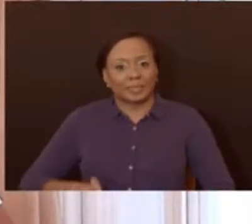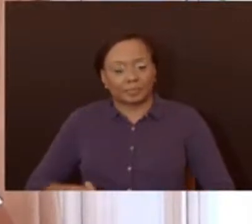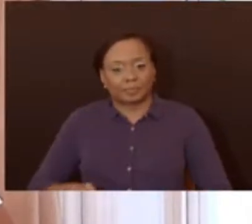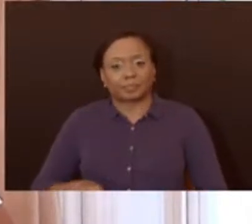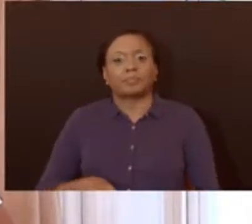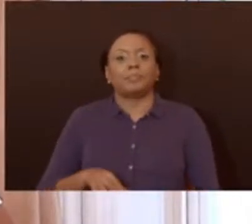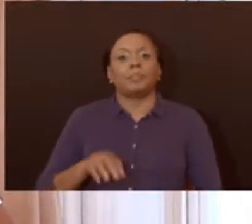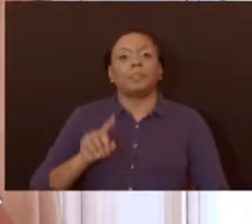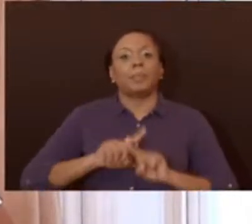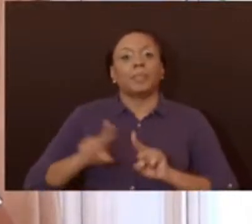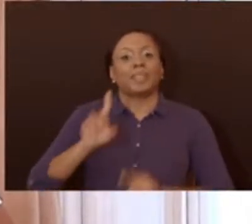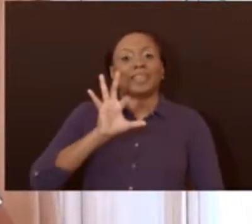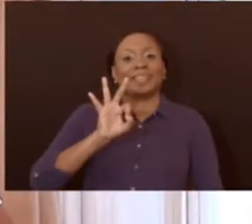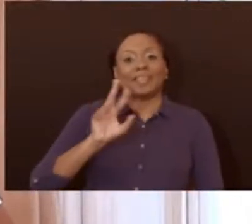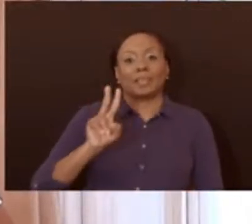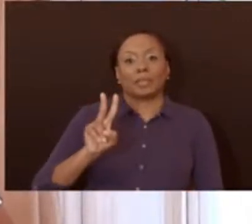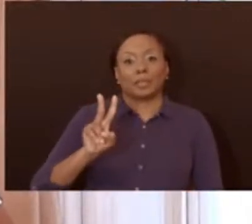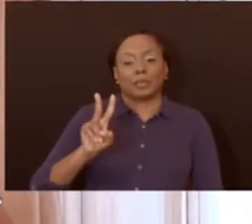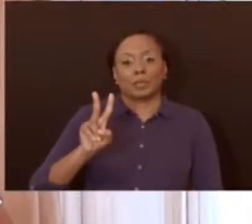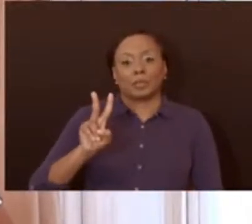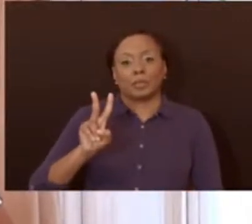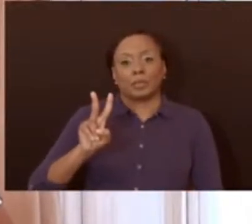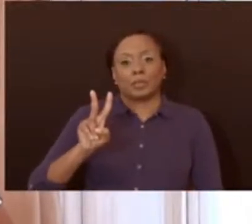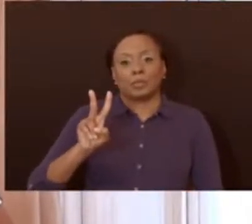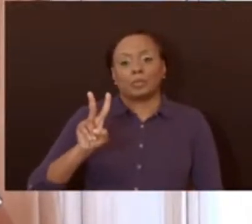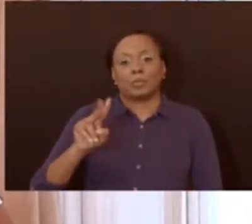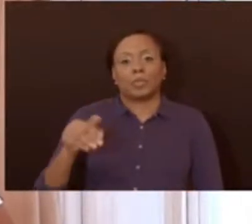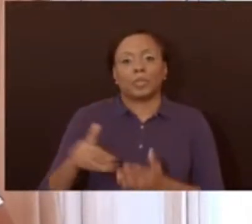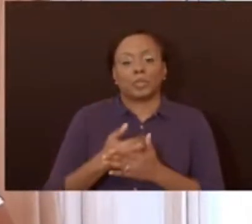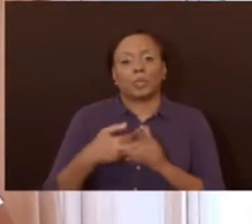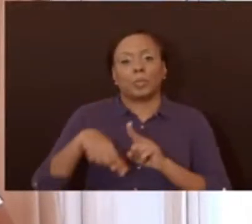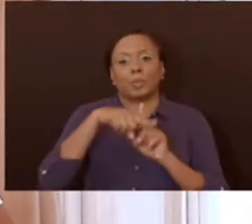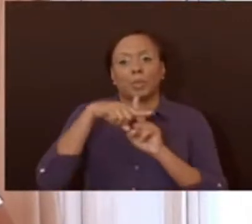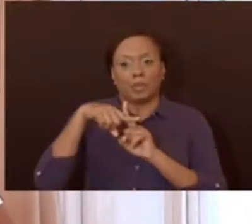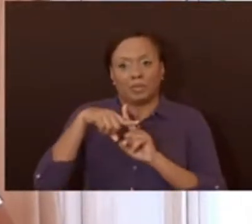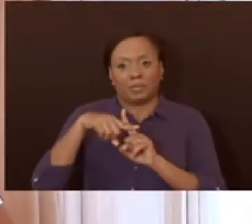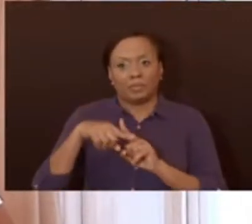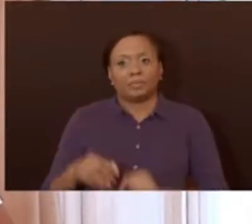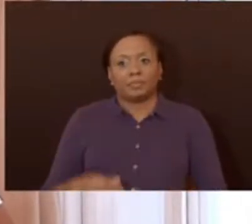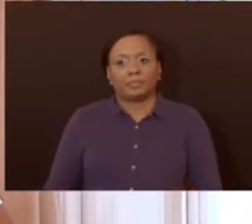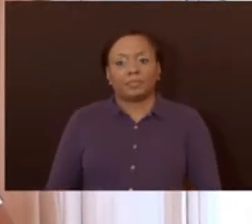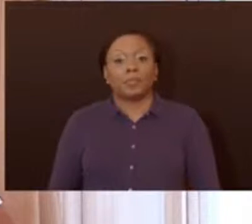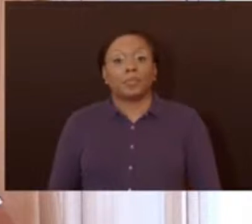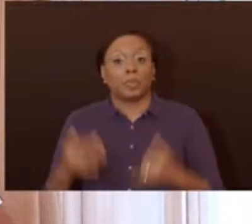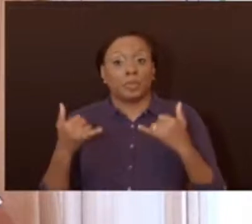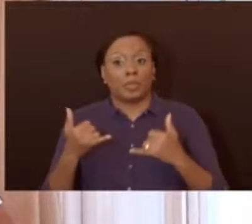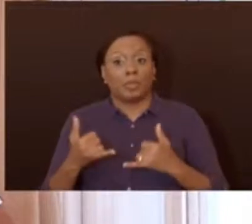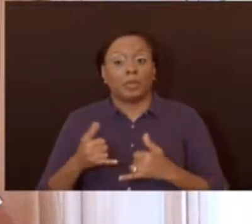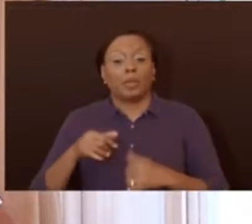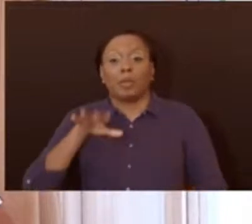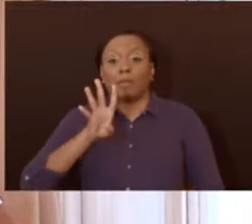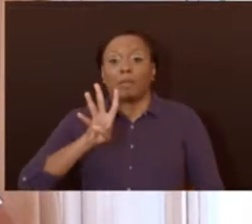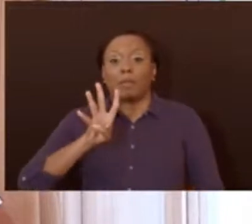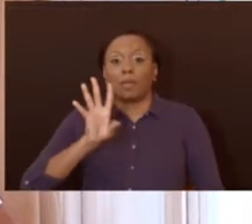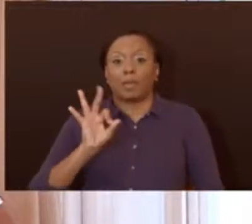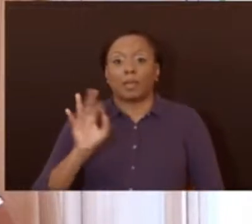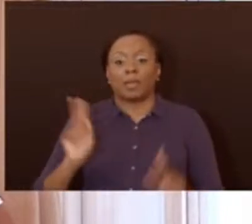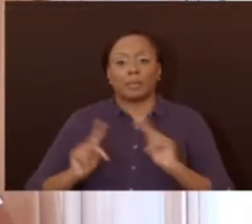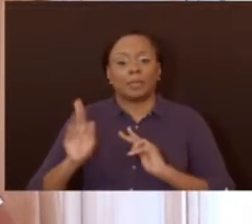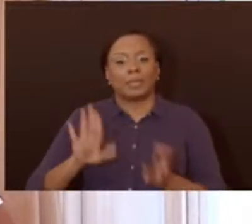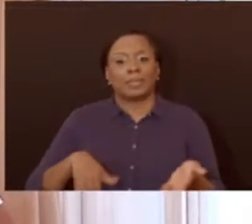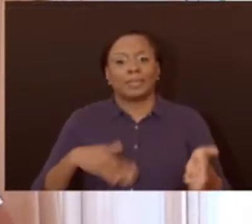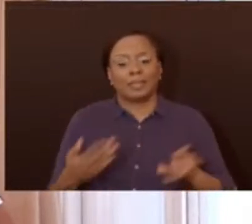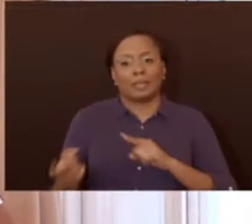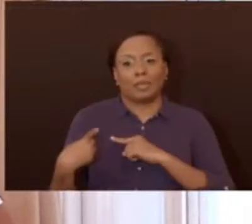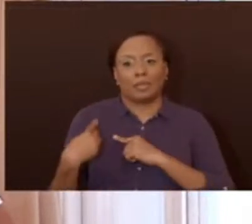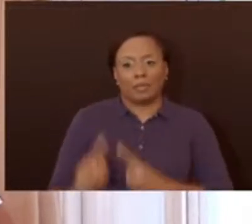cases, of whom 42 male and 50 female. The number of deaths from COVID-19 are now 49. This